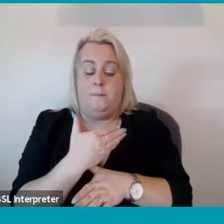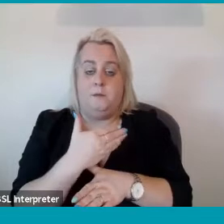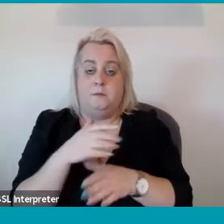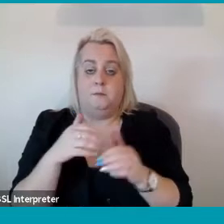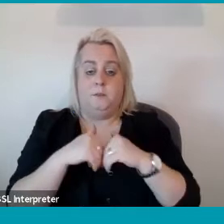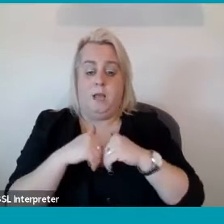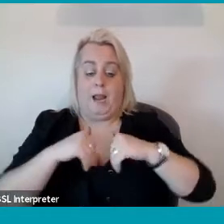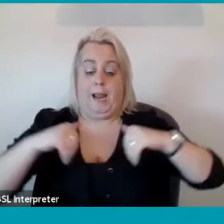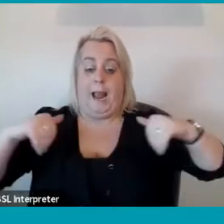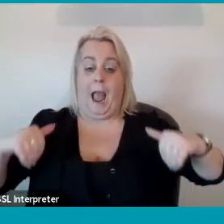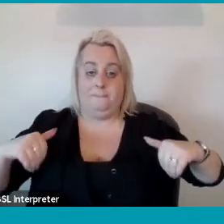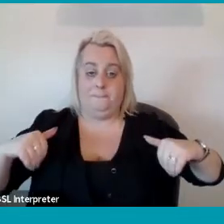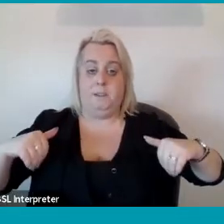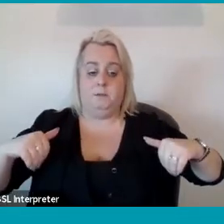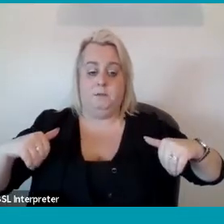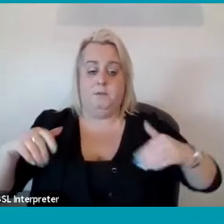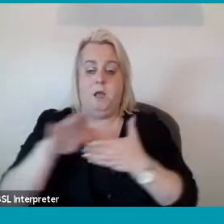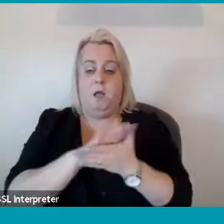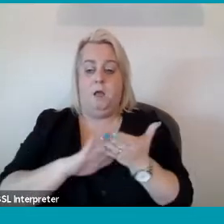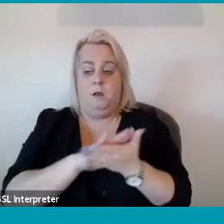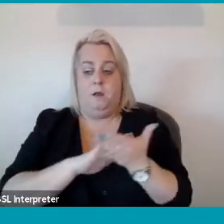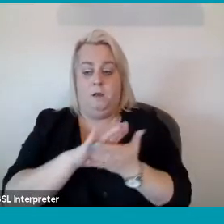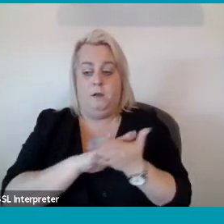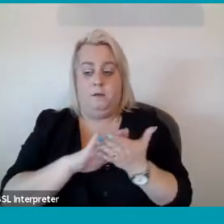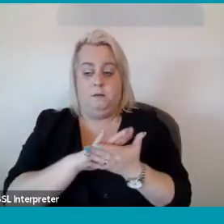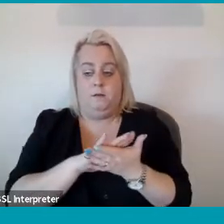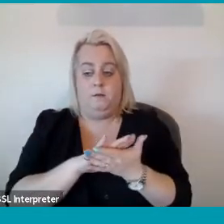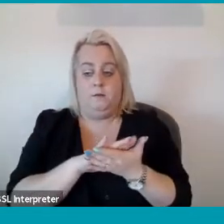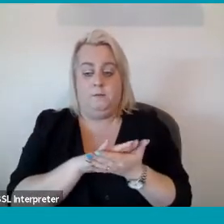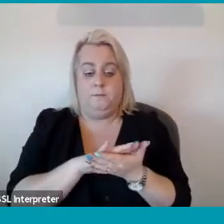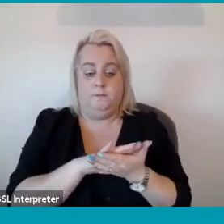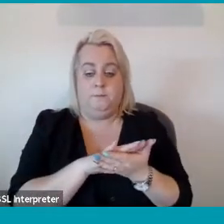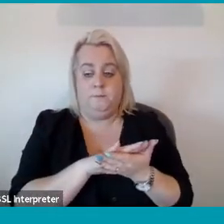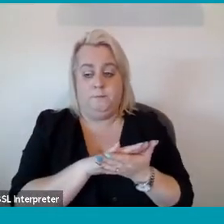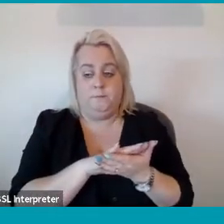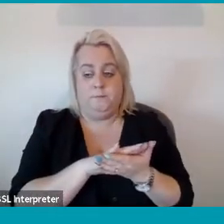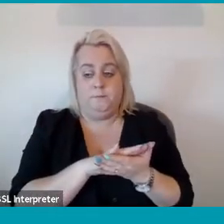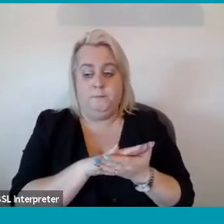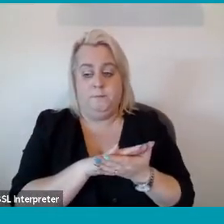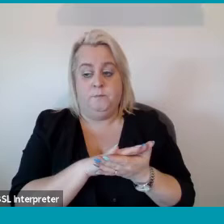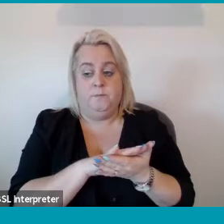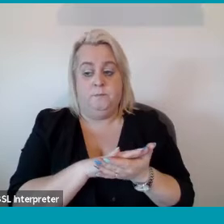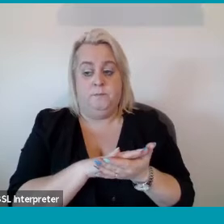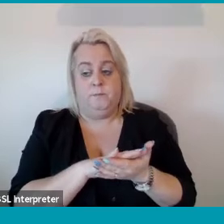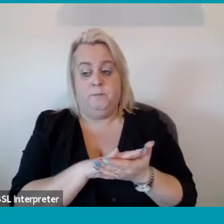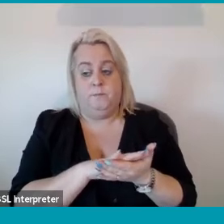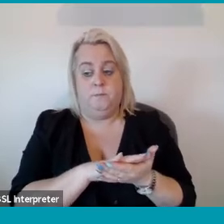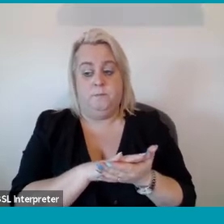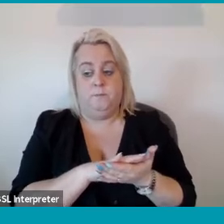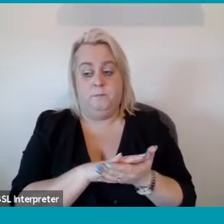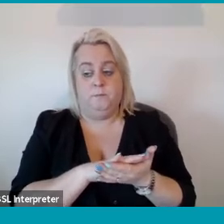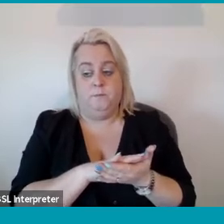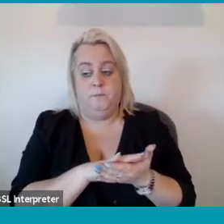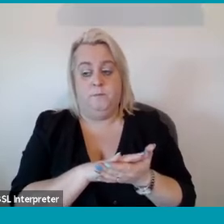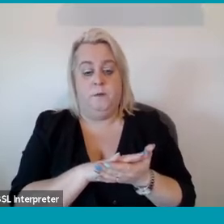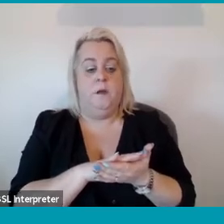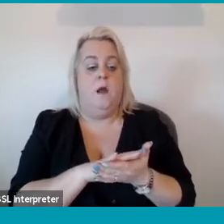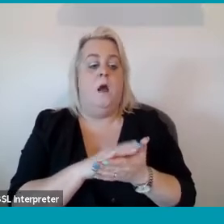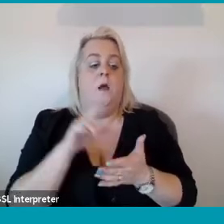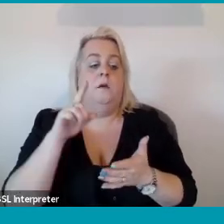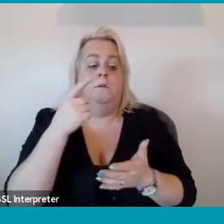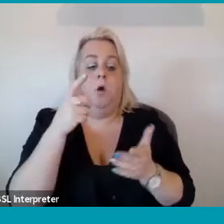of non-disabled people in work compared to the percentage of disabled people who are in work.